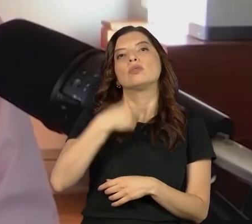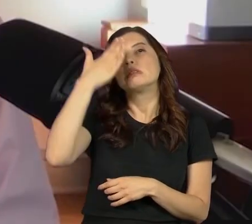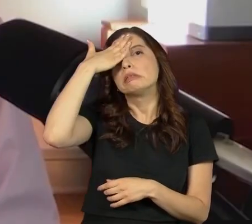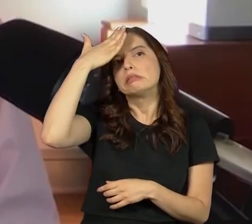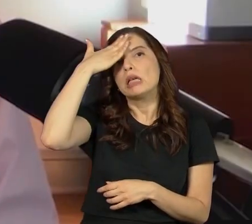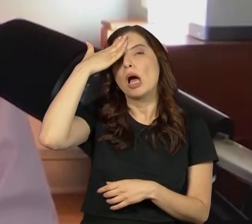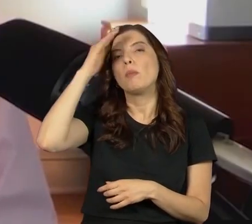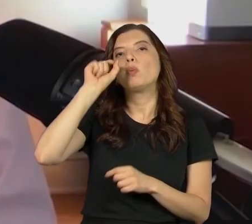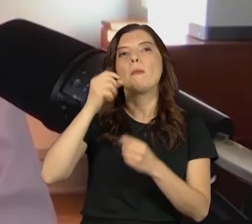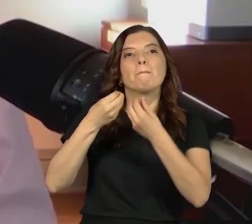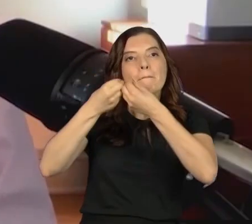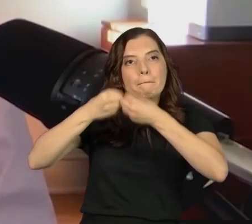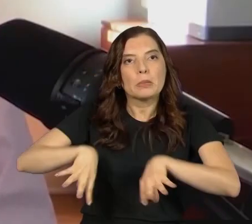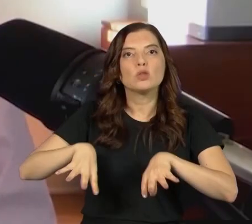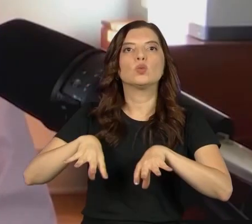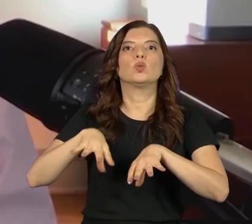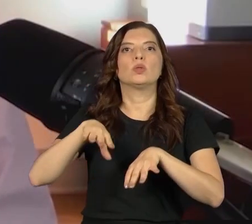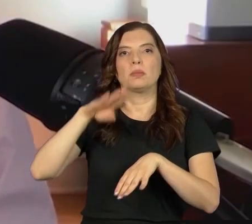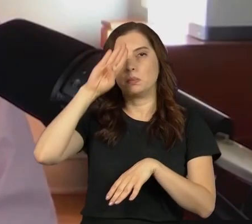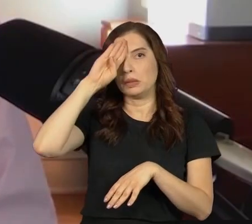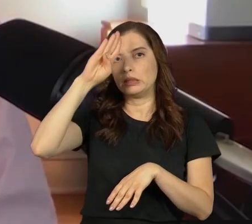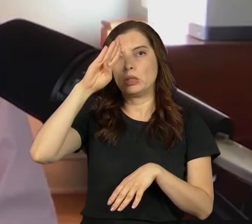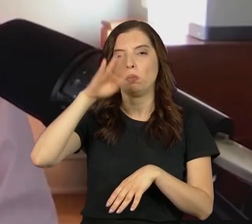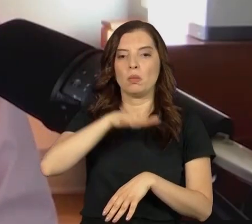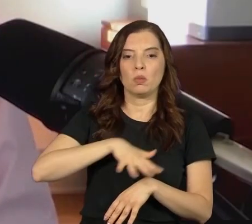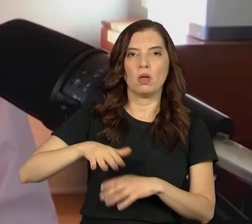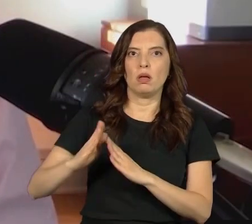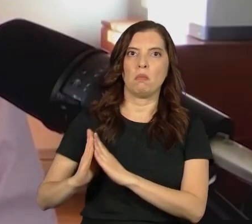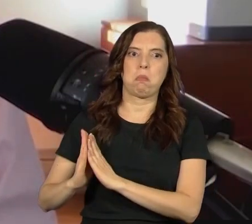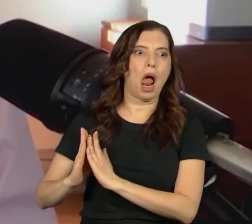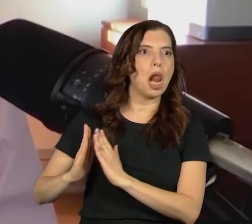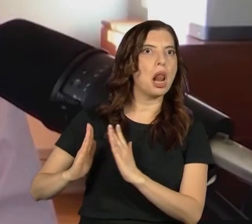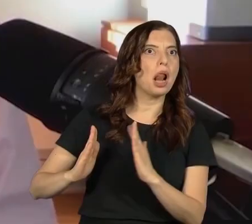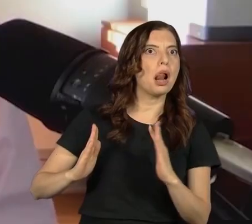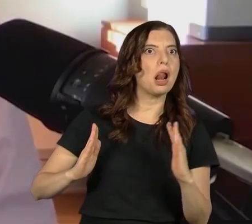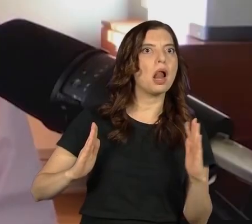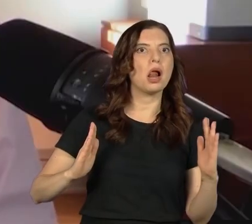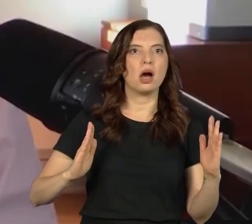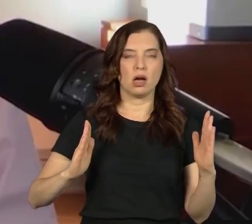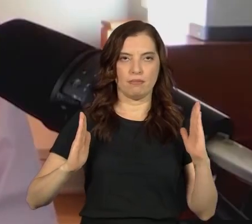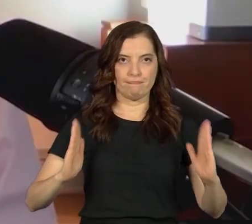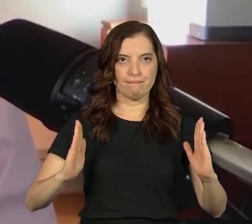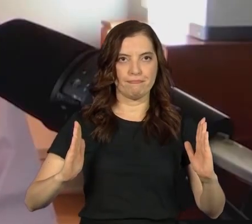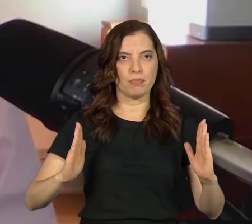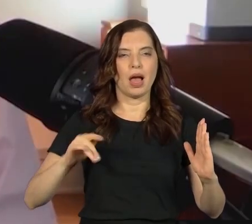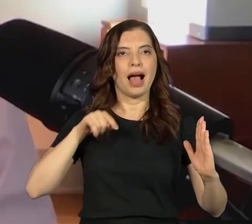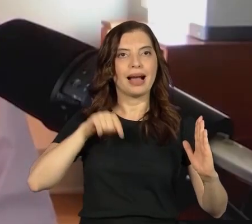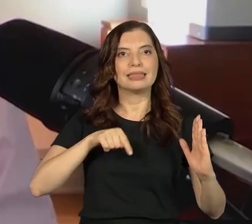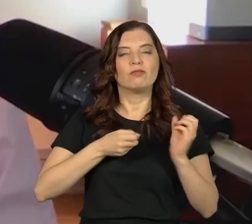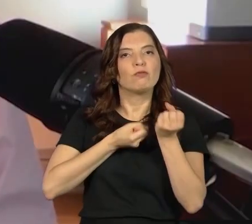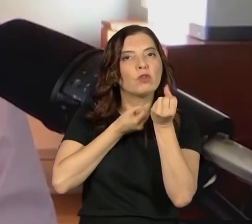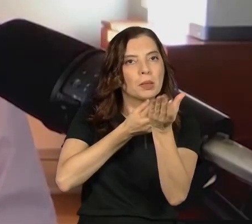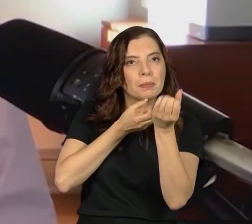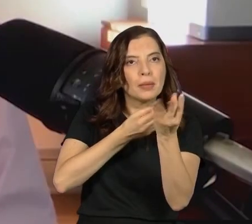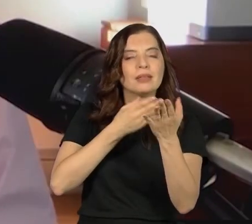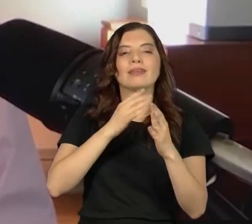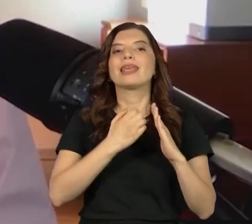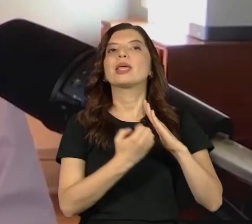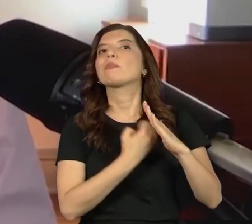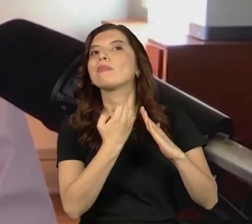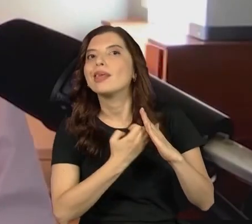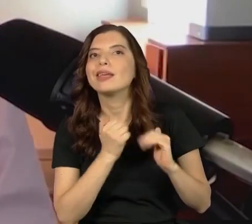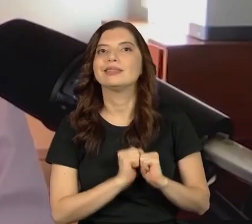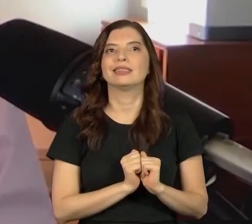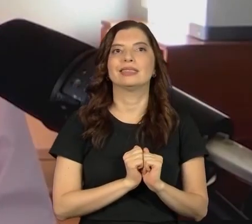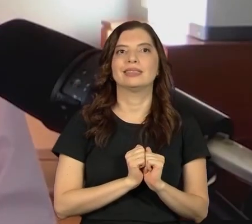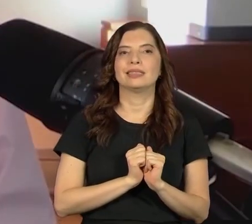We know that harm is being done at an industrial scale. We know this from the companies themselves. In each of the